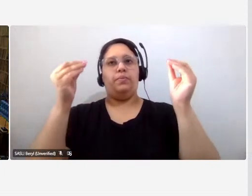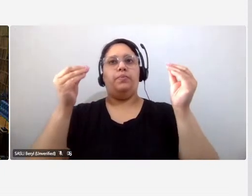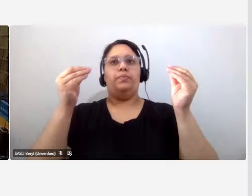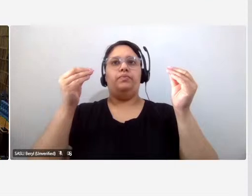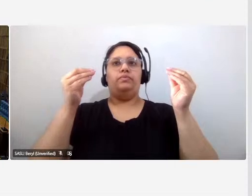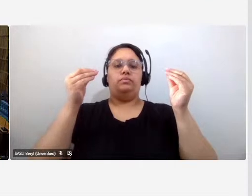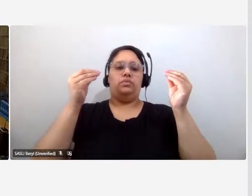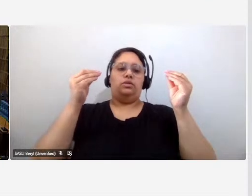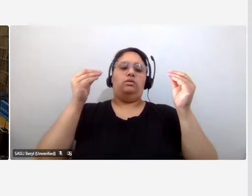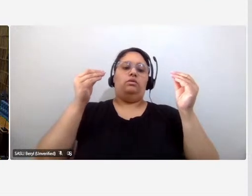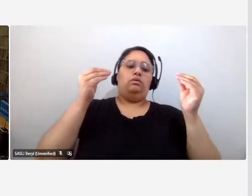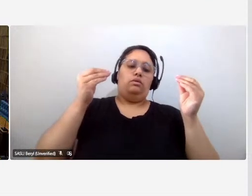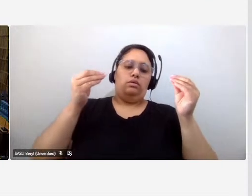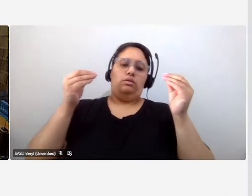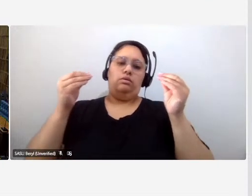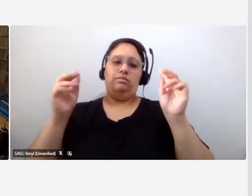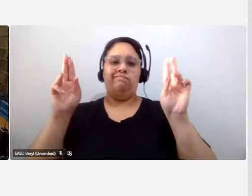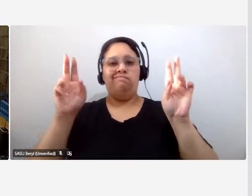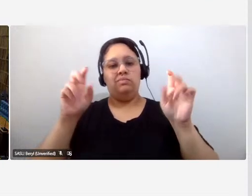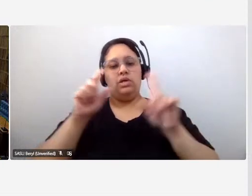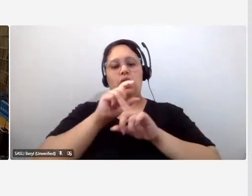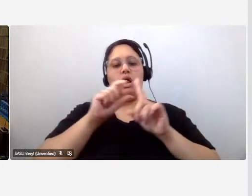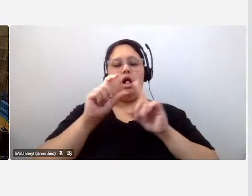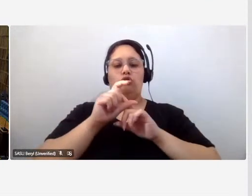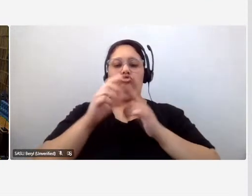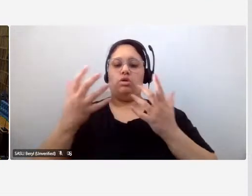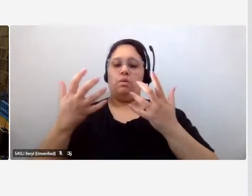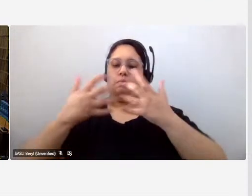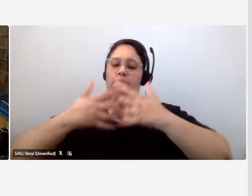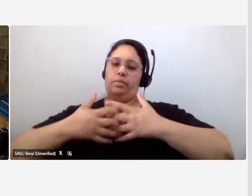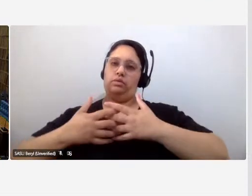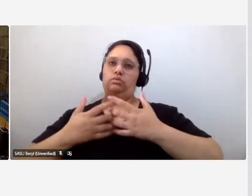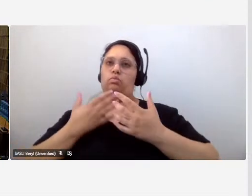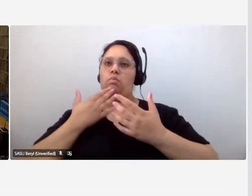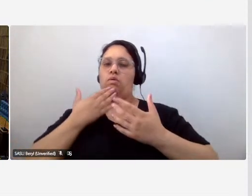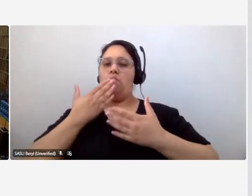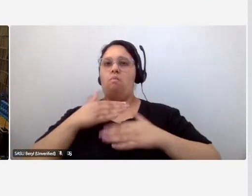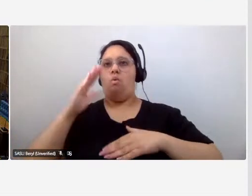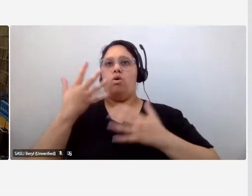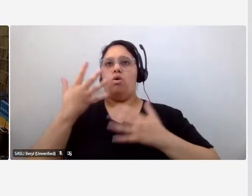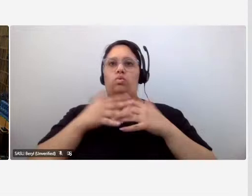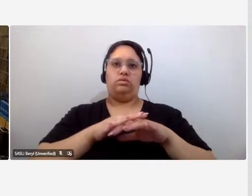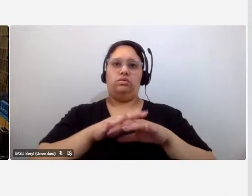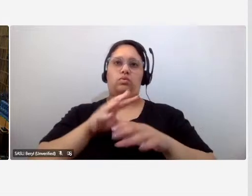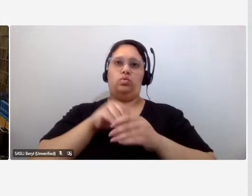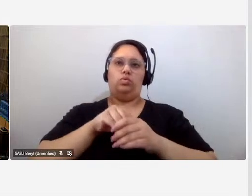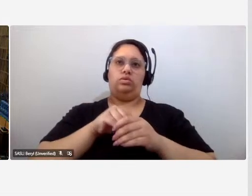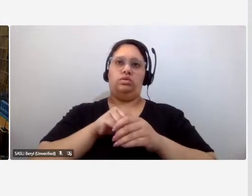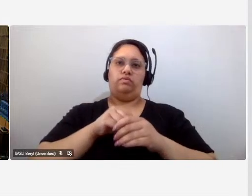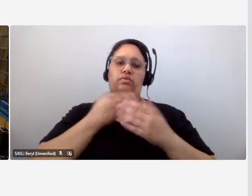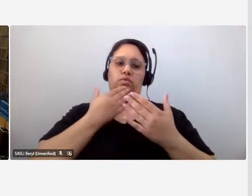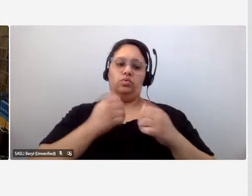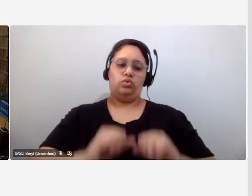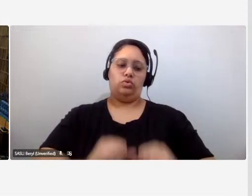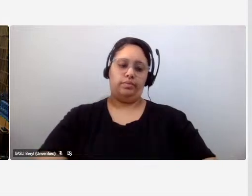with inverted commas where cultures meet to make it more inclusive. Thank you, Chair.